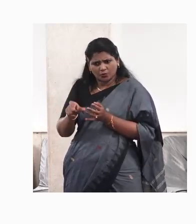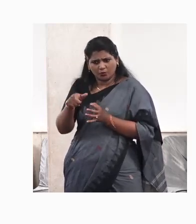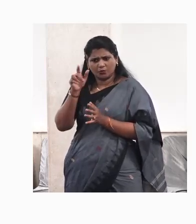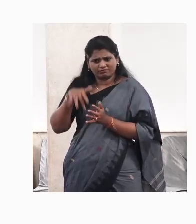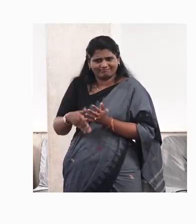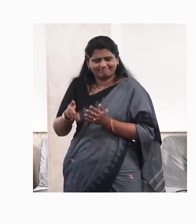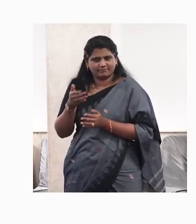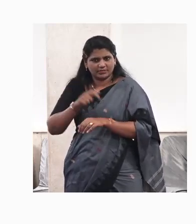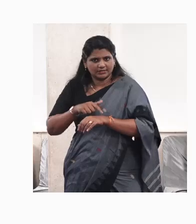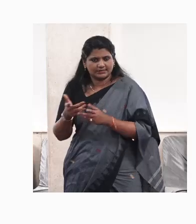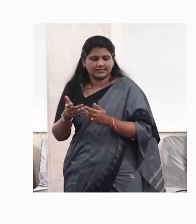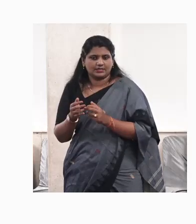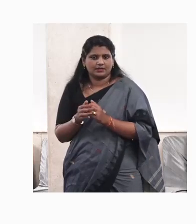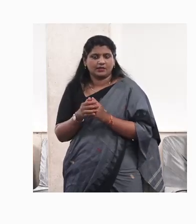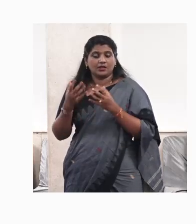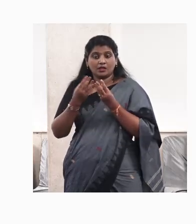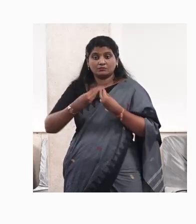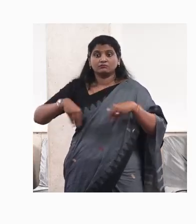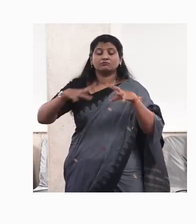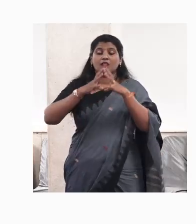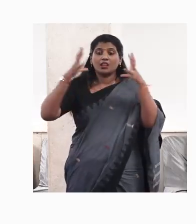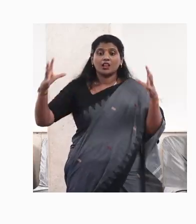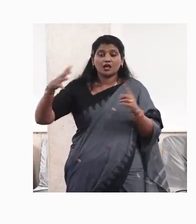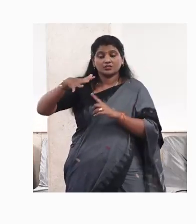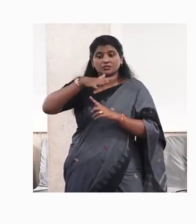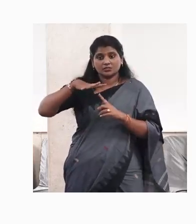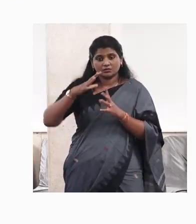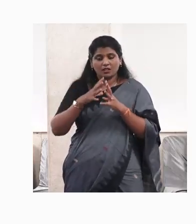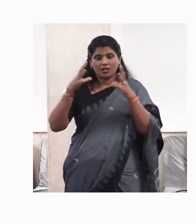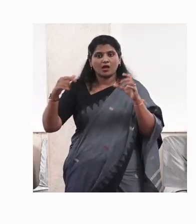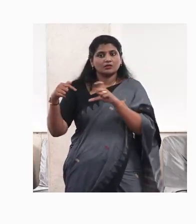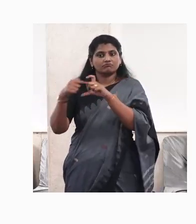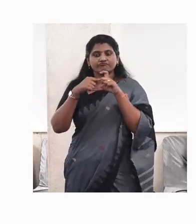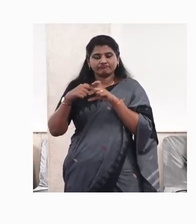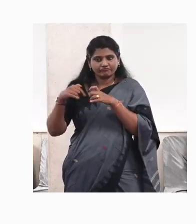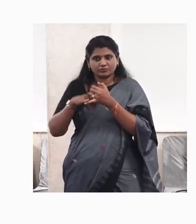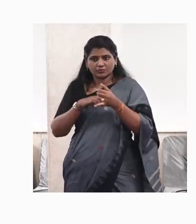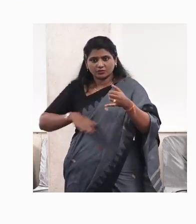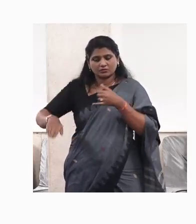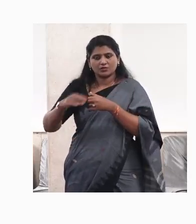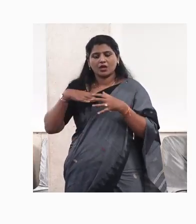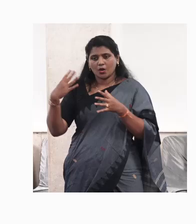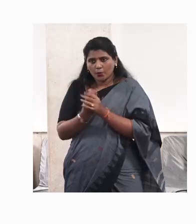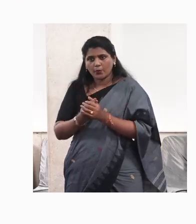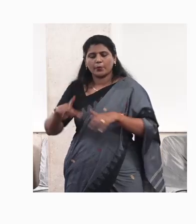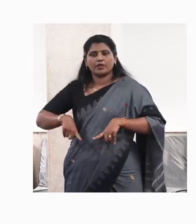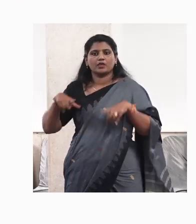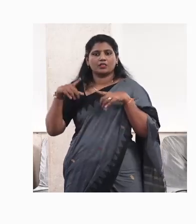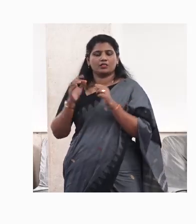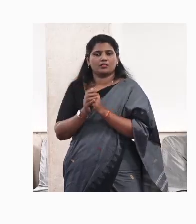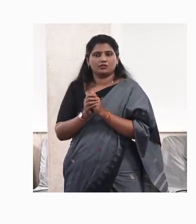now, but also about the larger situation or the larger ecosystem that you live in, and how can we bring parts of that